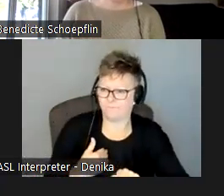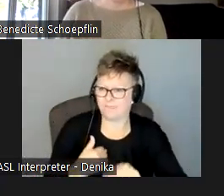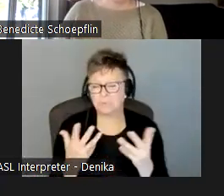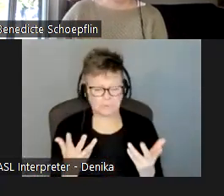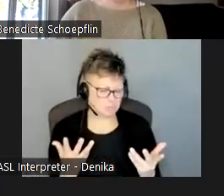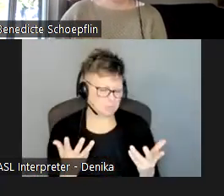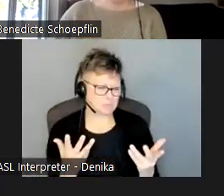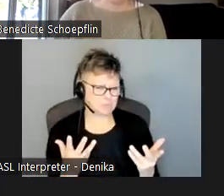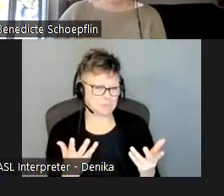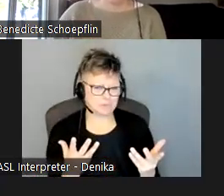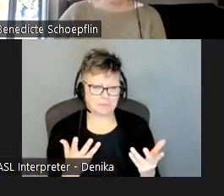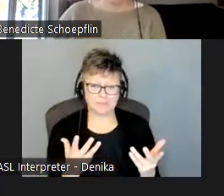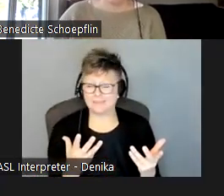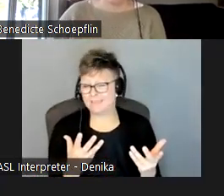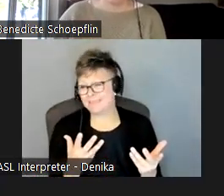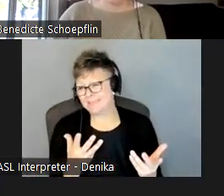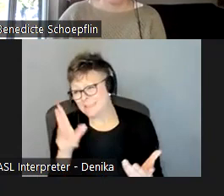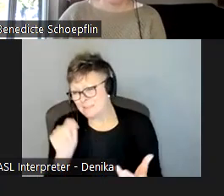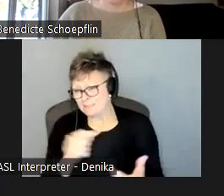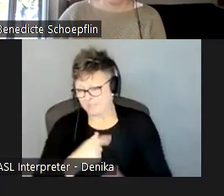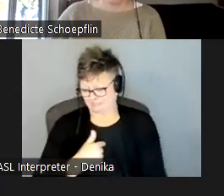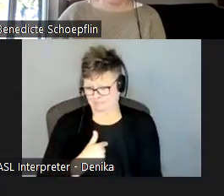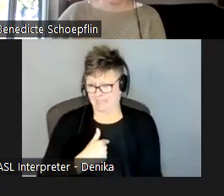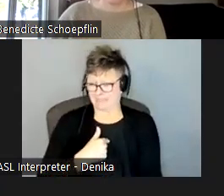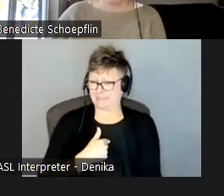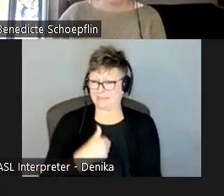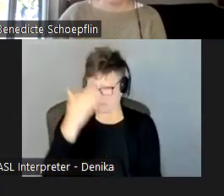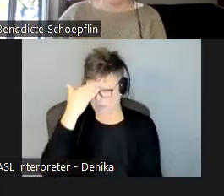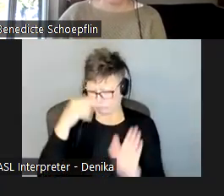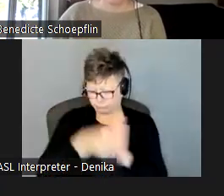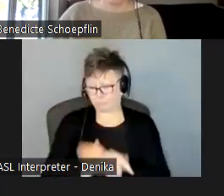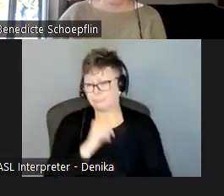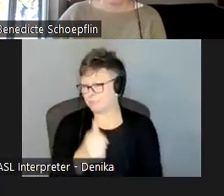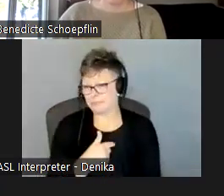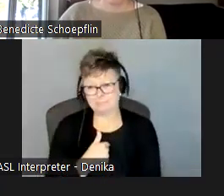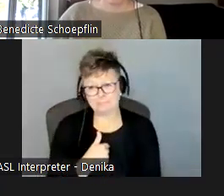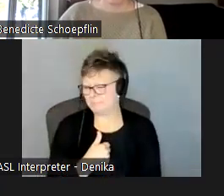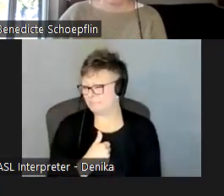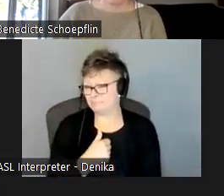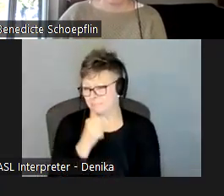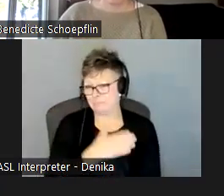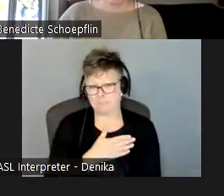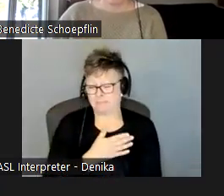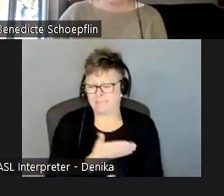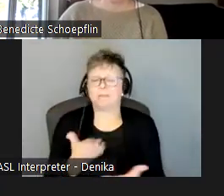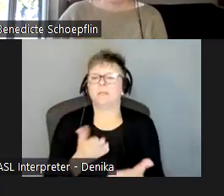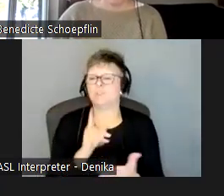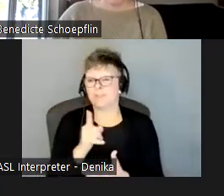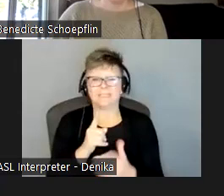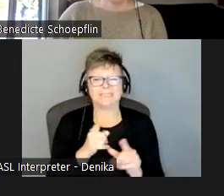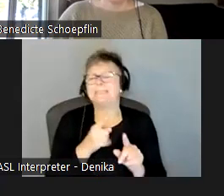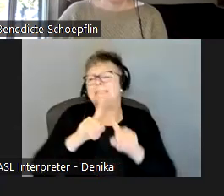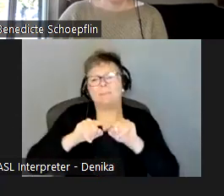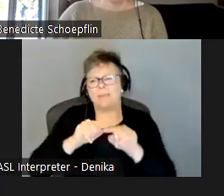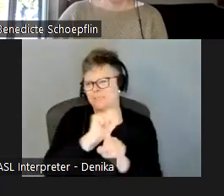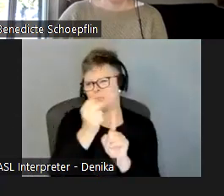again, I can't really give too much advice because, again, that's not something, it's case by case for us. And I haven't